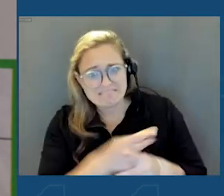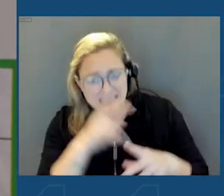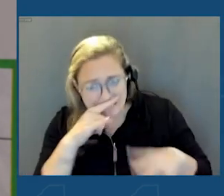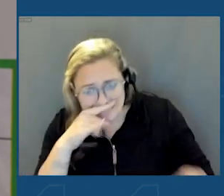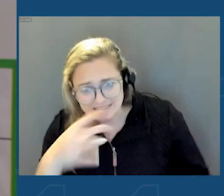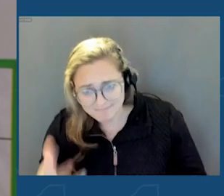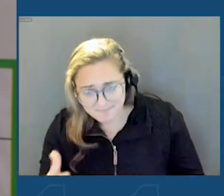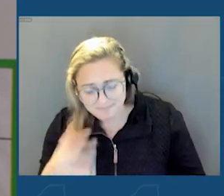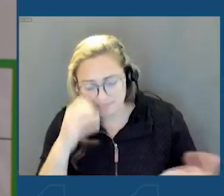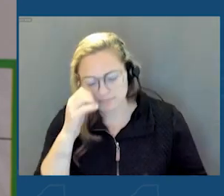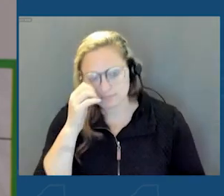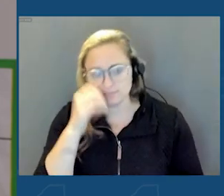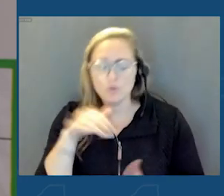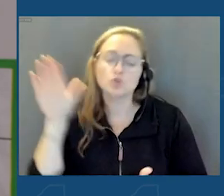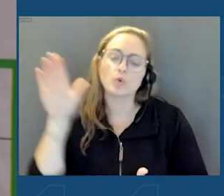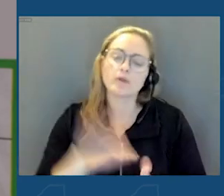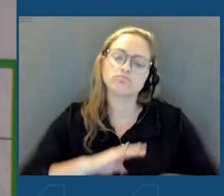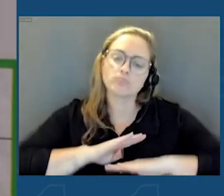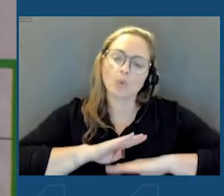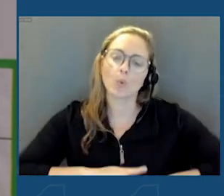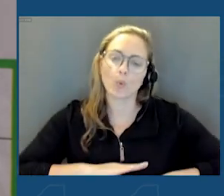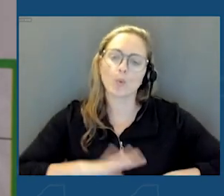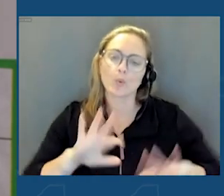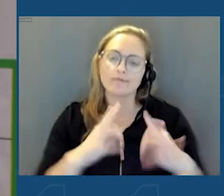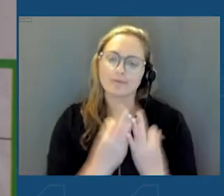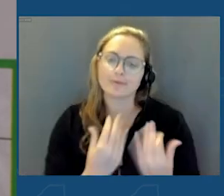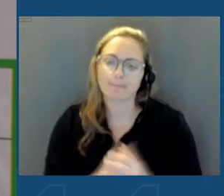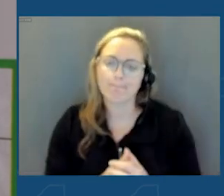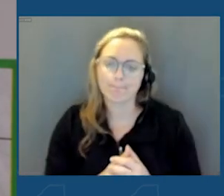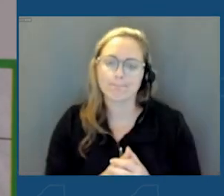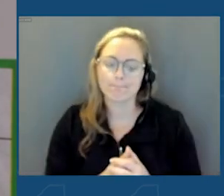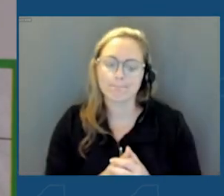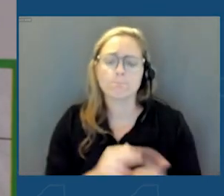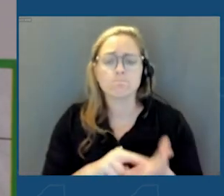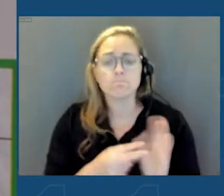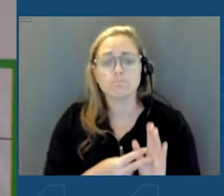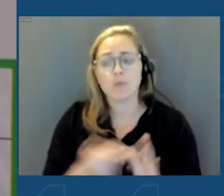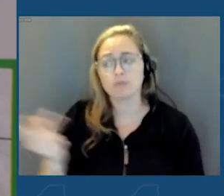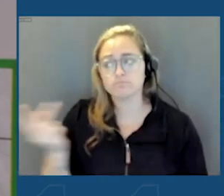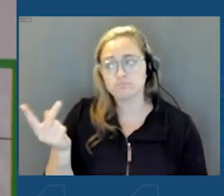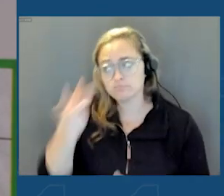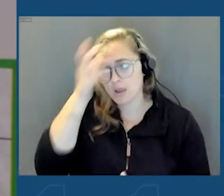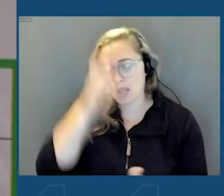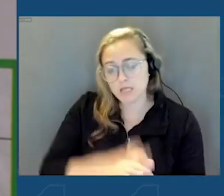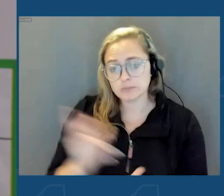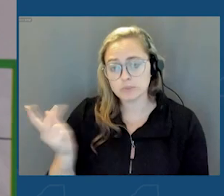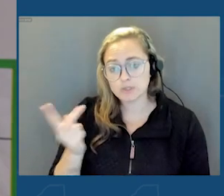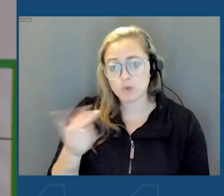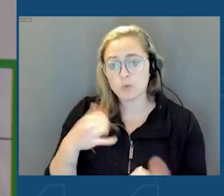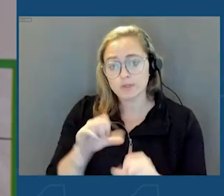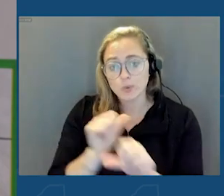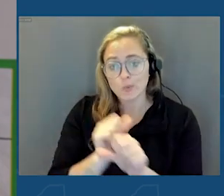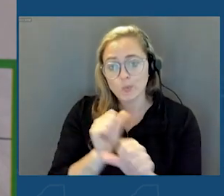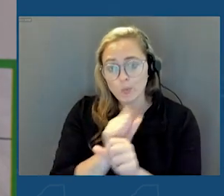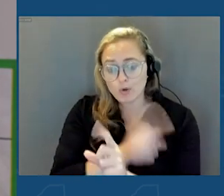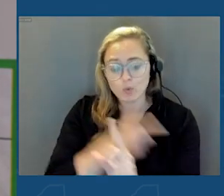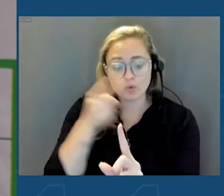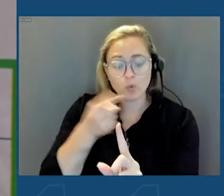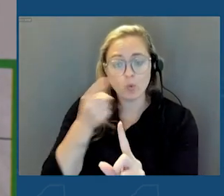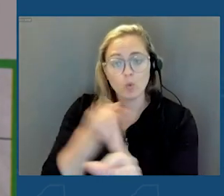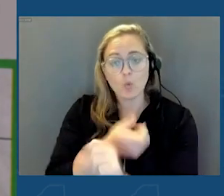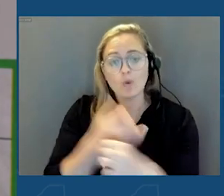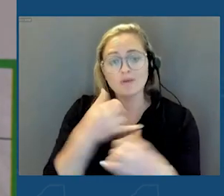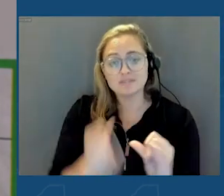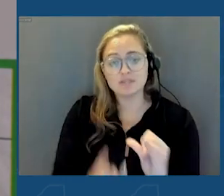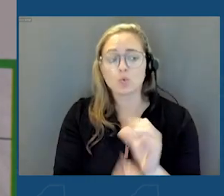lessened the strain of early childhood on our family, allowing my husband and I to continue to work towards our goals while growing our